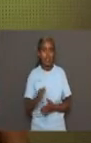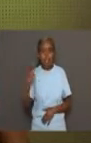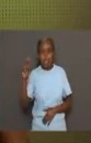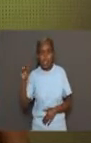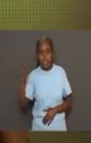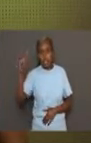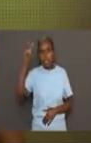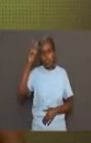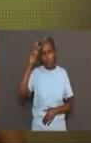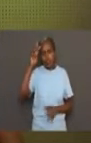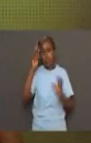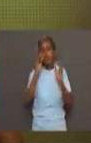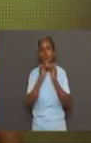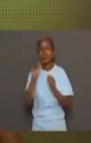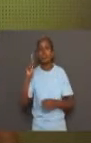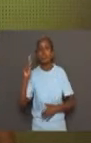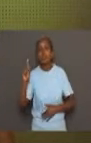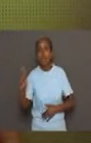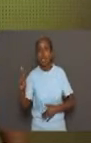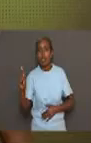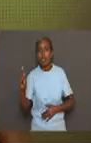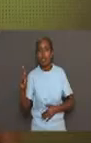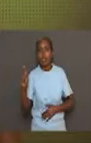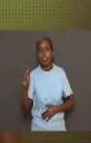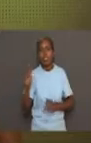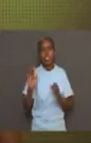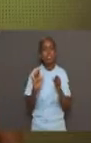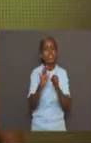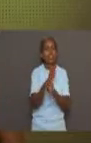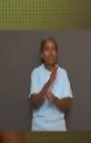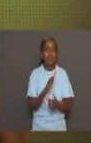n squared plus 1 is even.